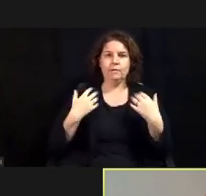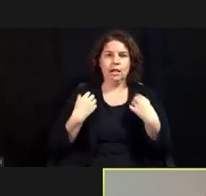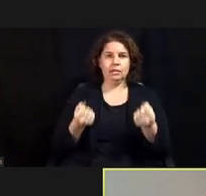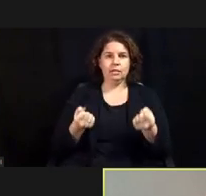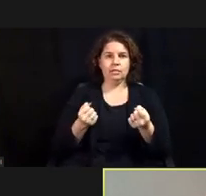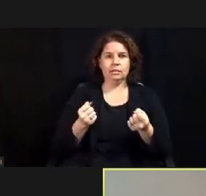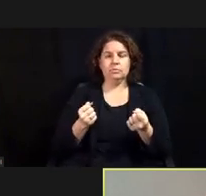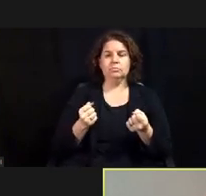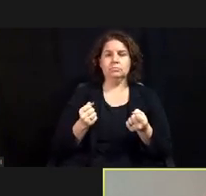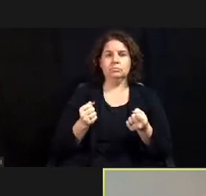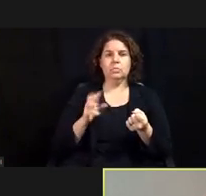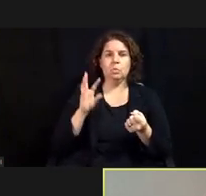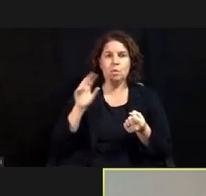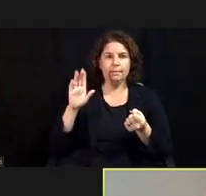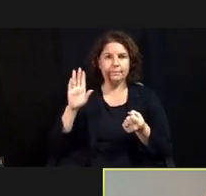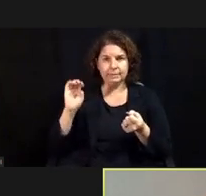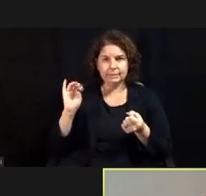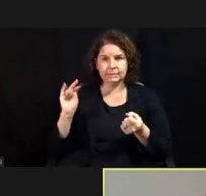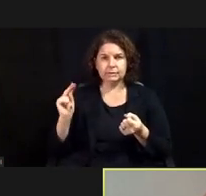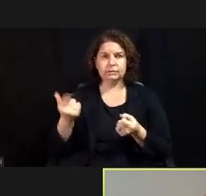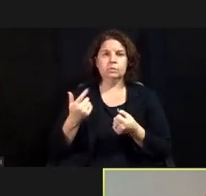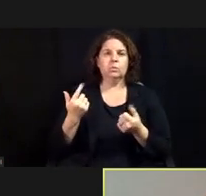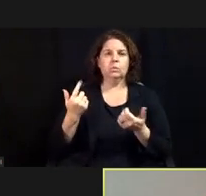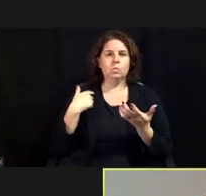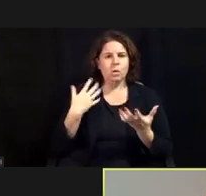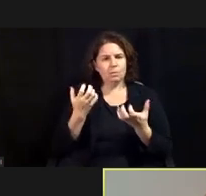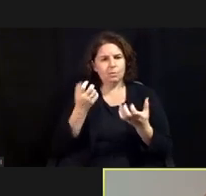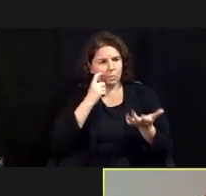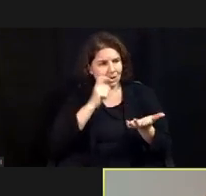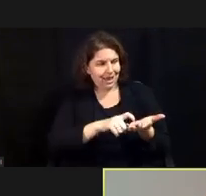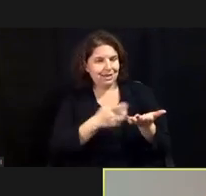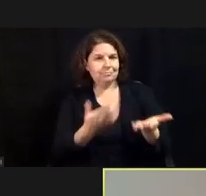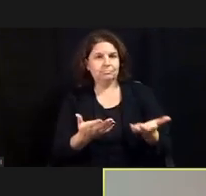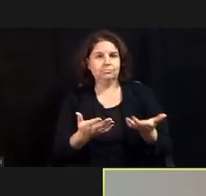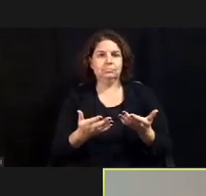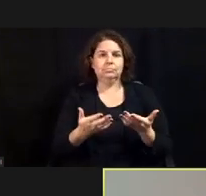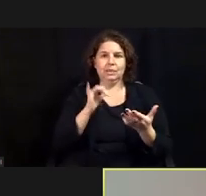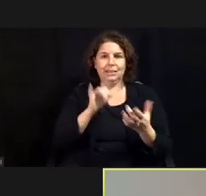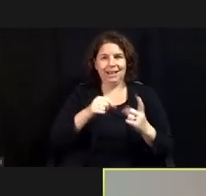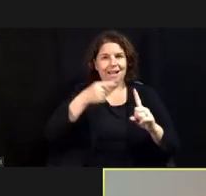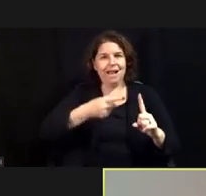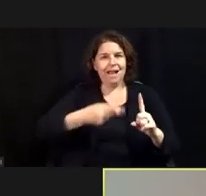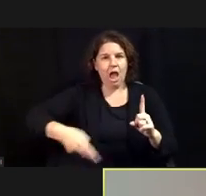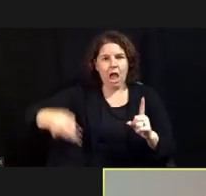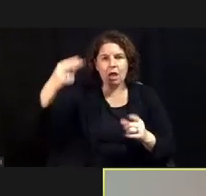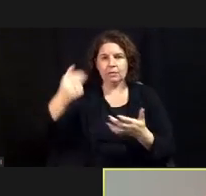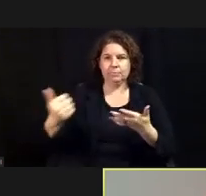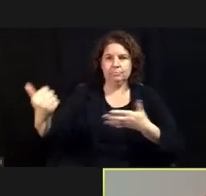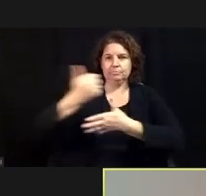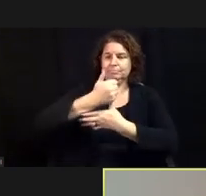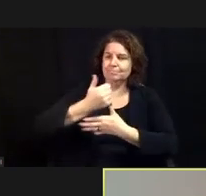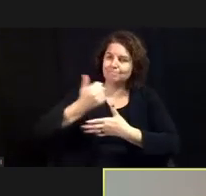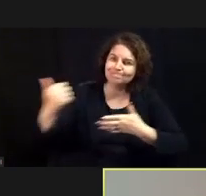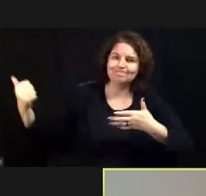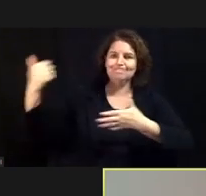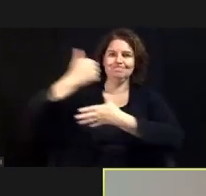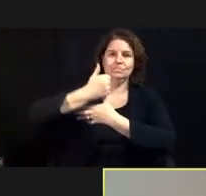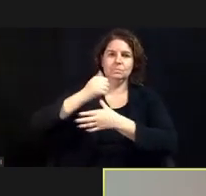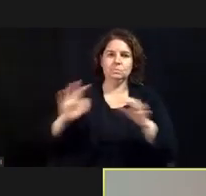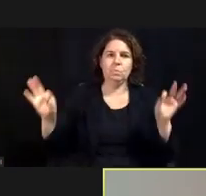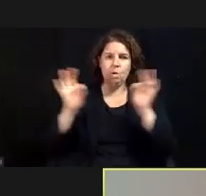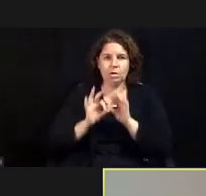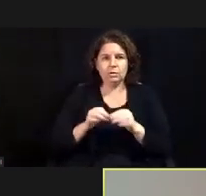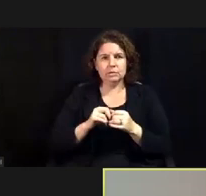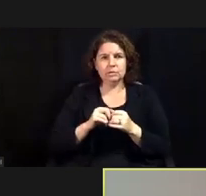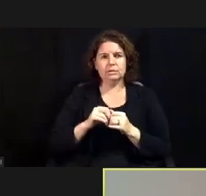all want to sort of recognize that that's a high priority. It was odd that Disneyland was open and schools were